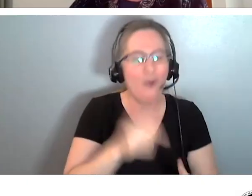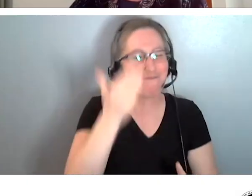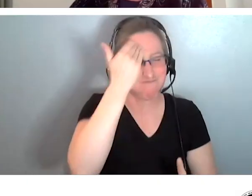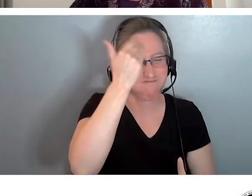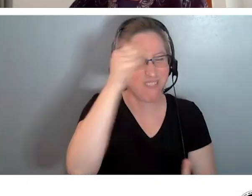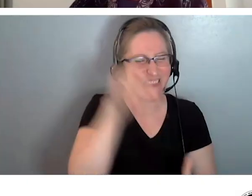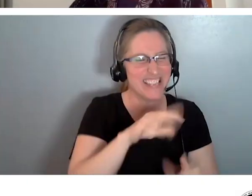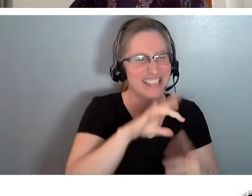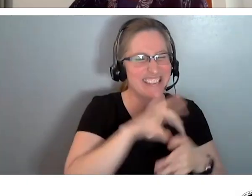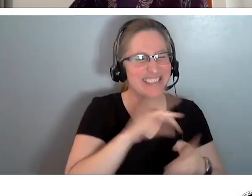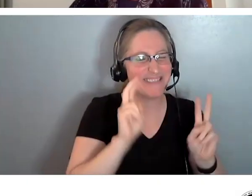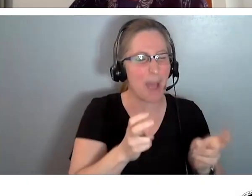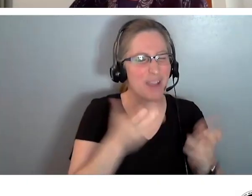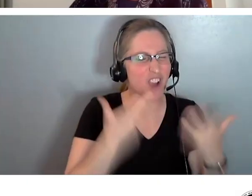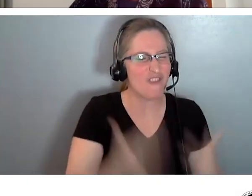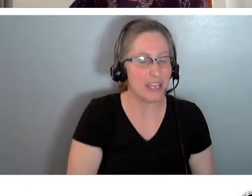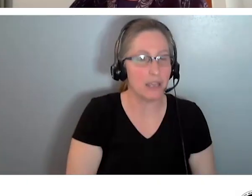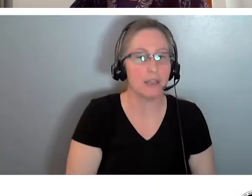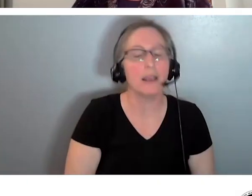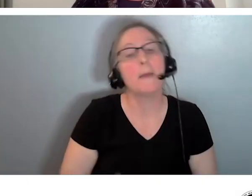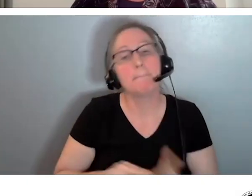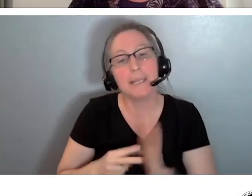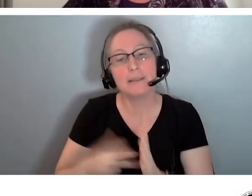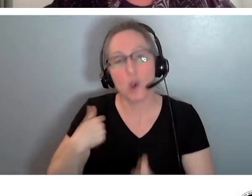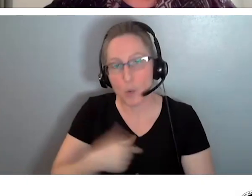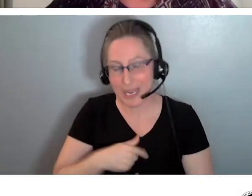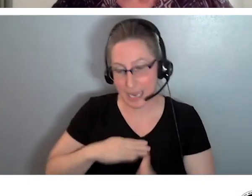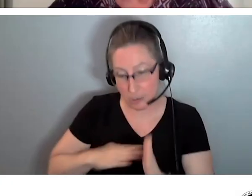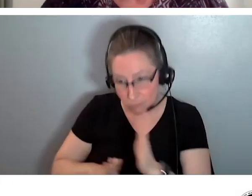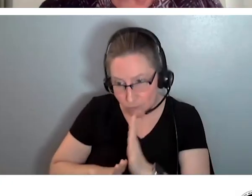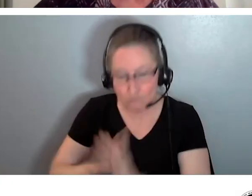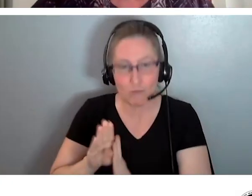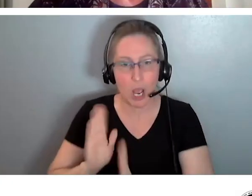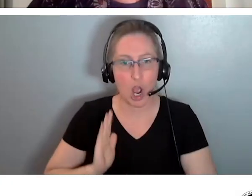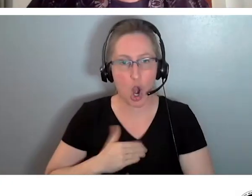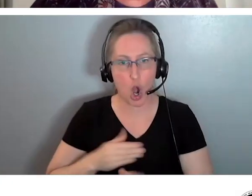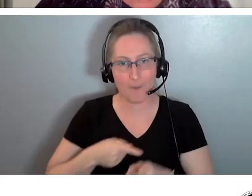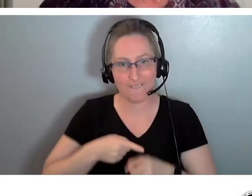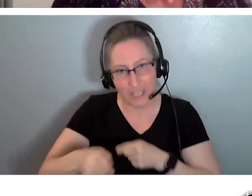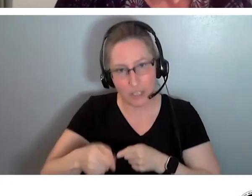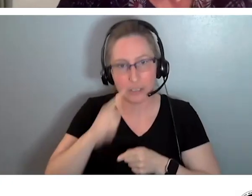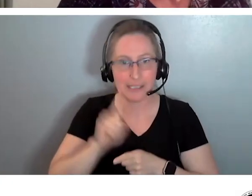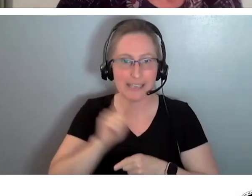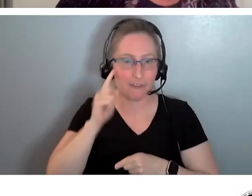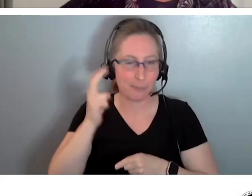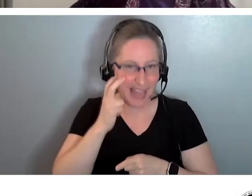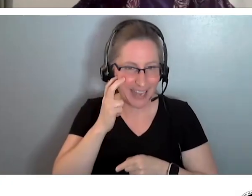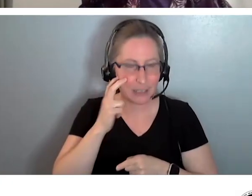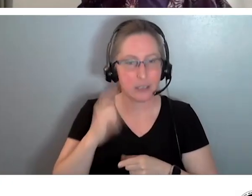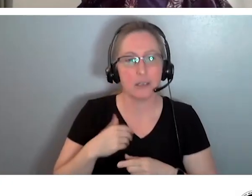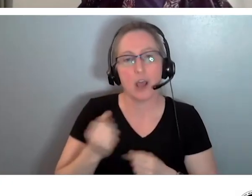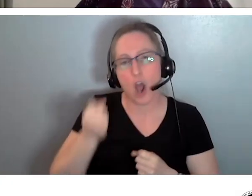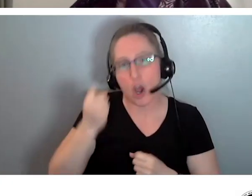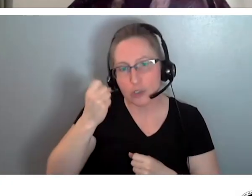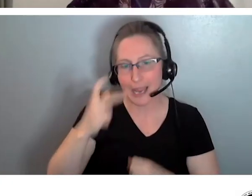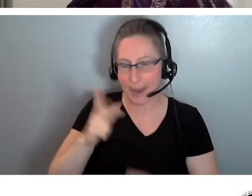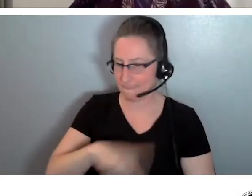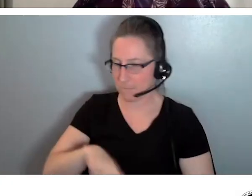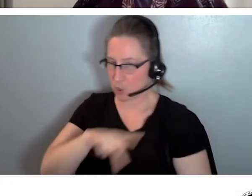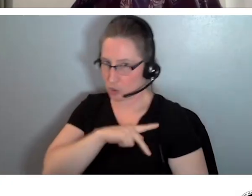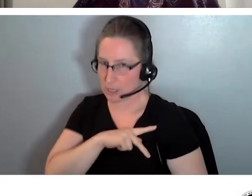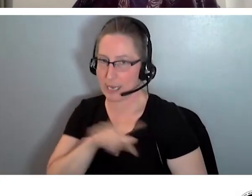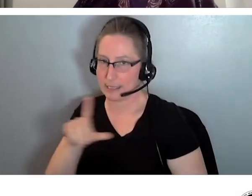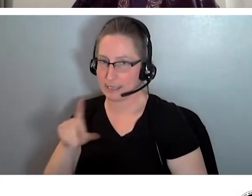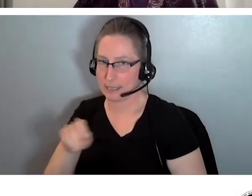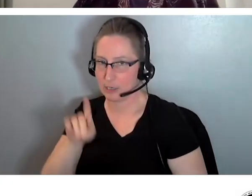us. So we can grow as a field of deafblindness in understanding about personalized